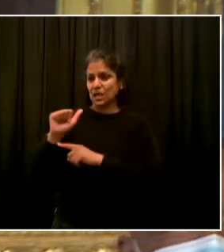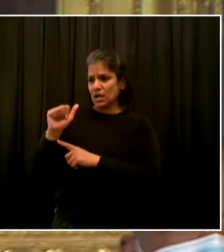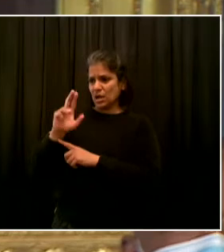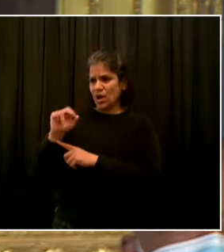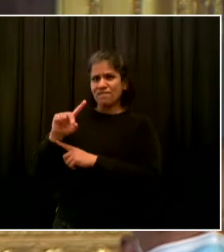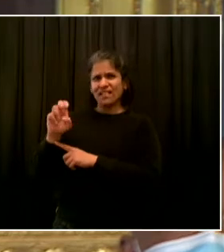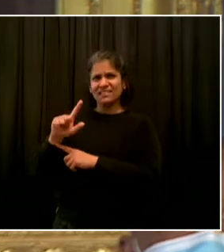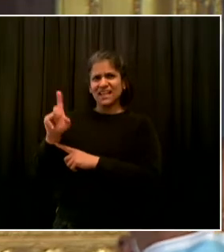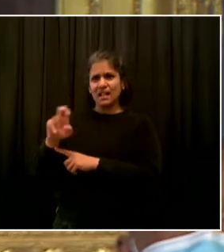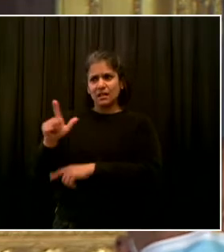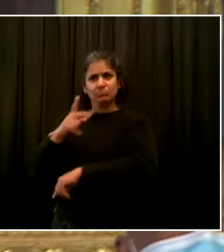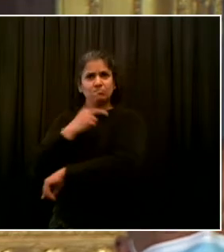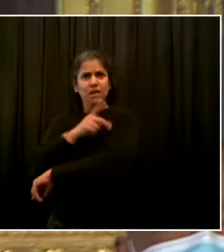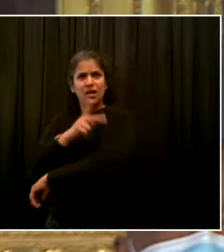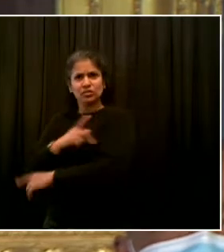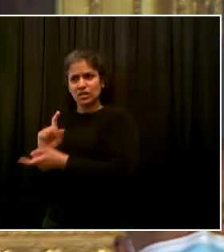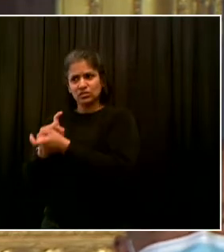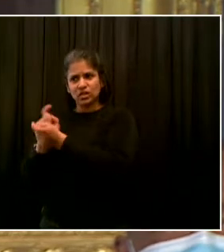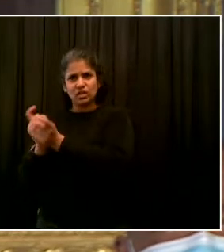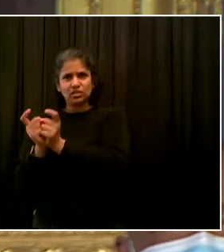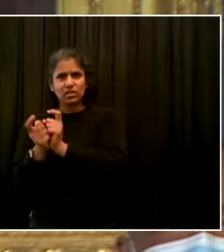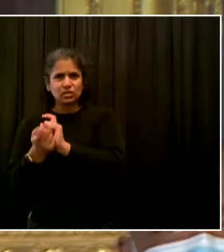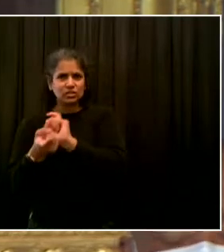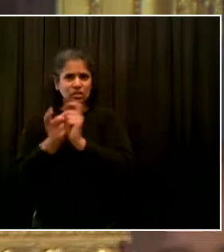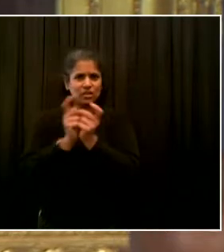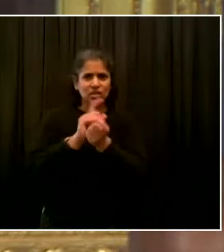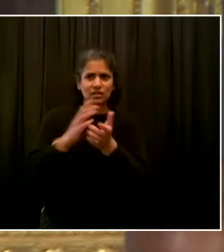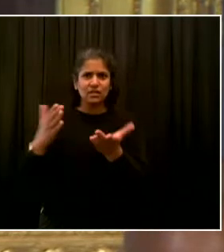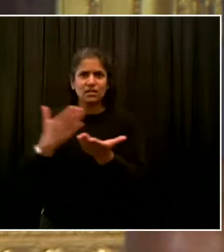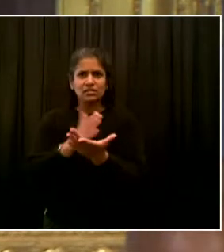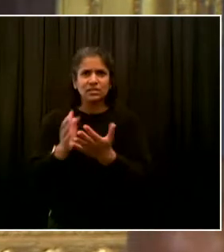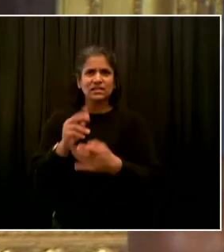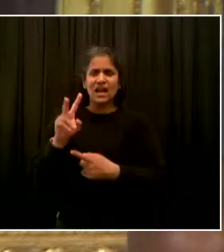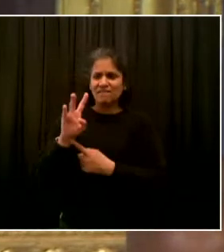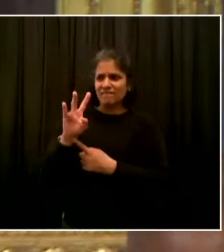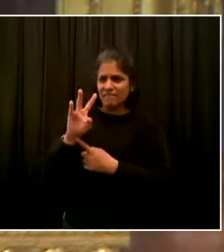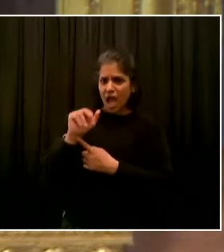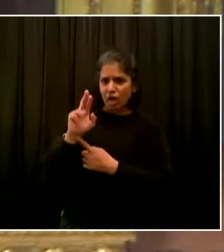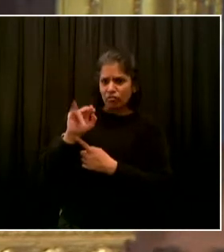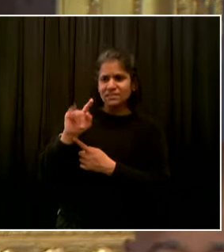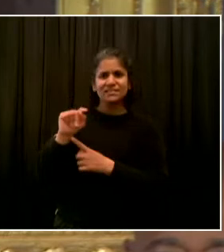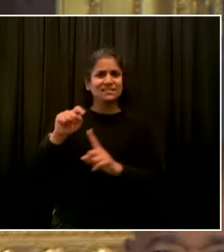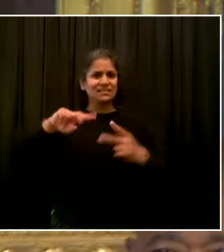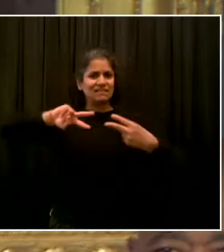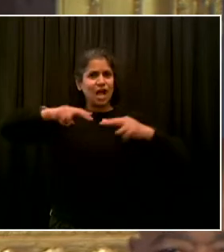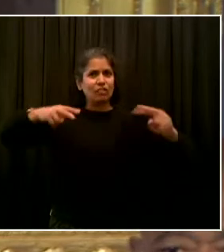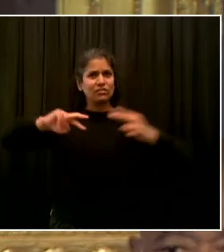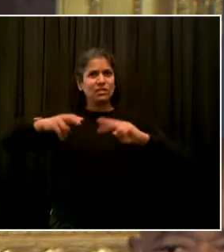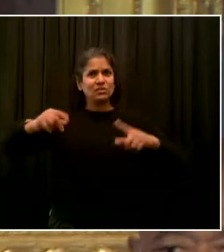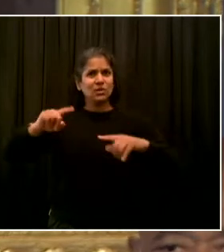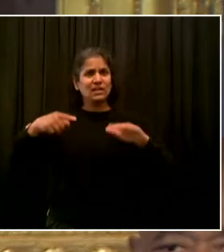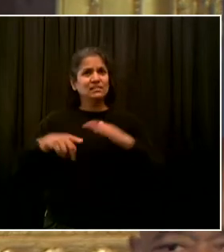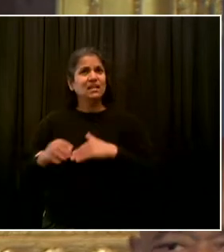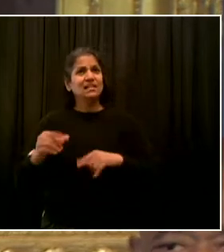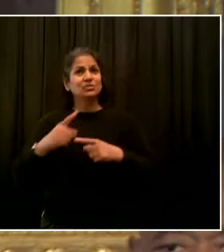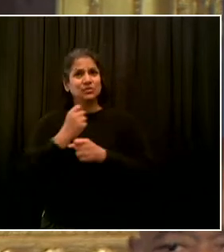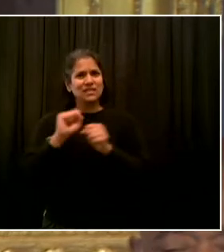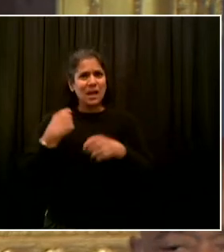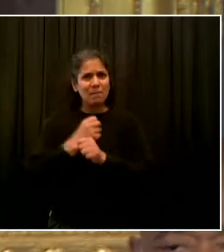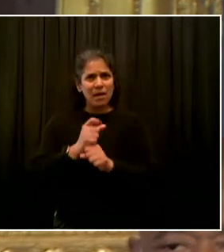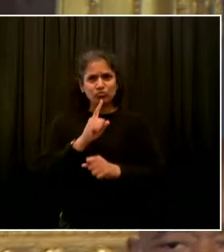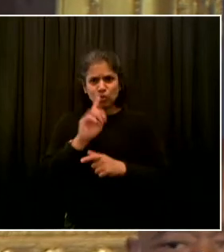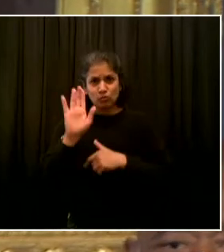this pandemic due to variants. Patience with navigating the safest ways to get back to our lives and